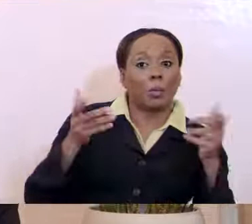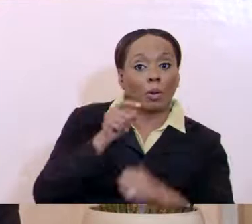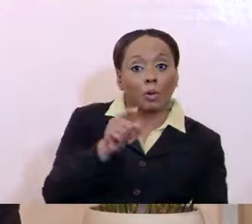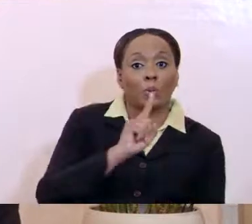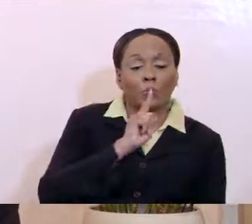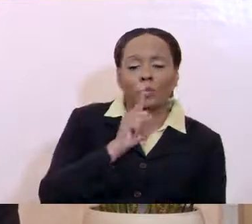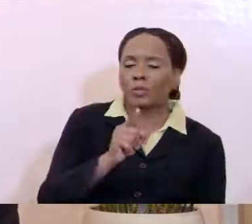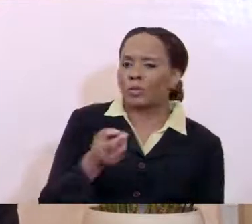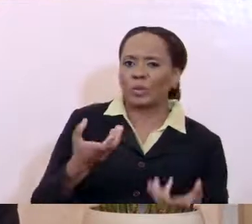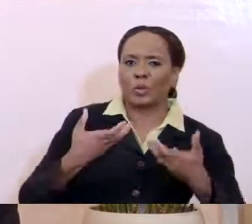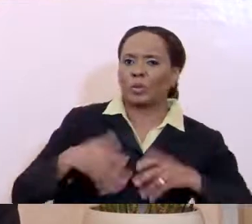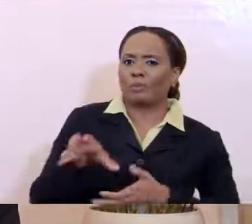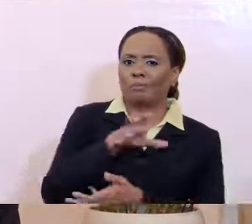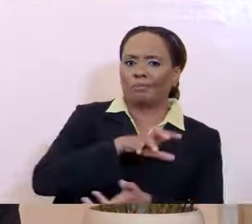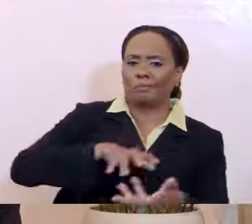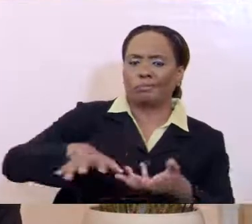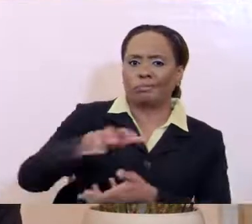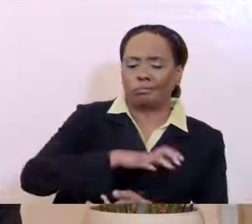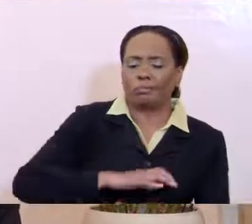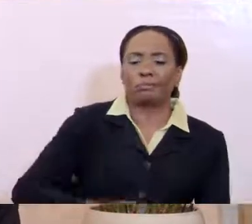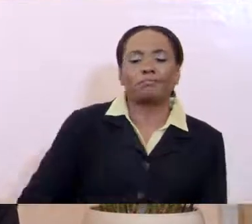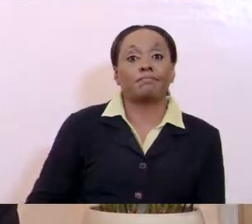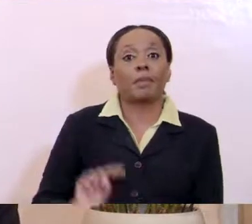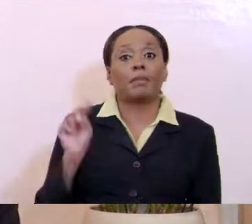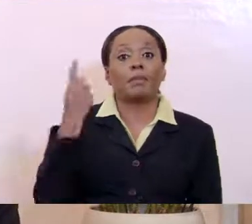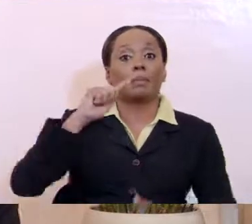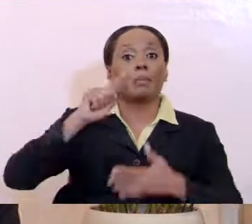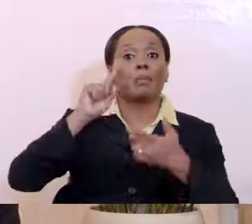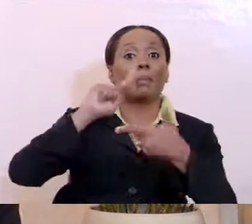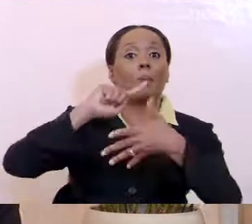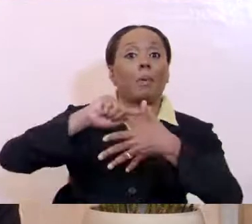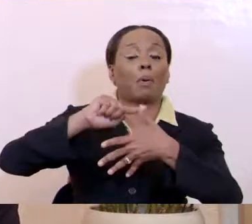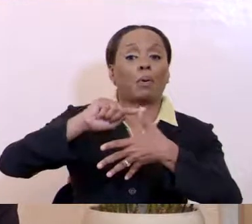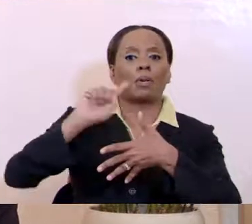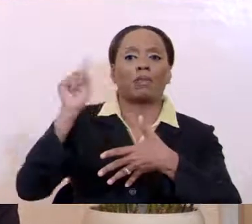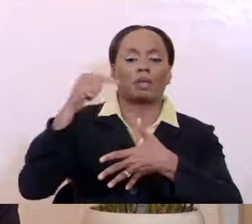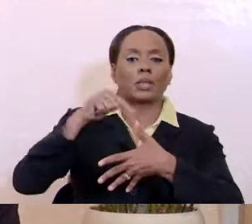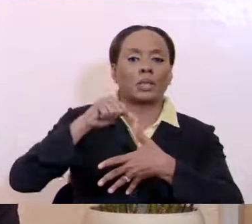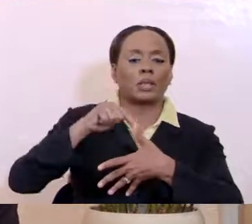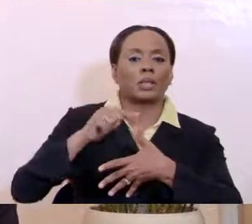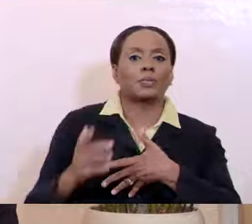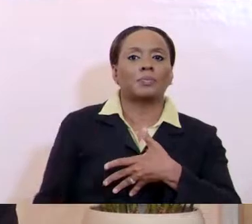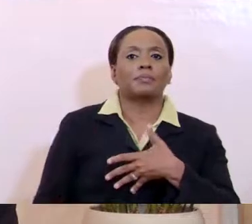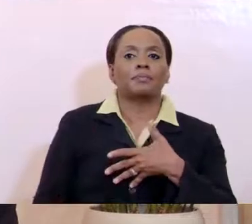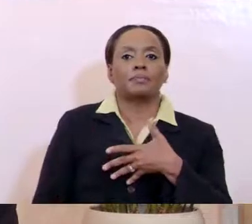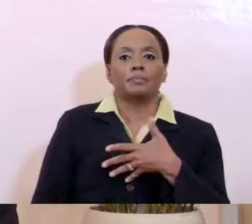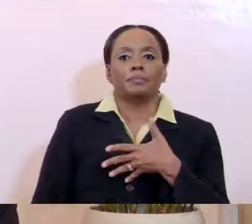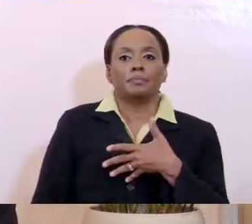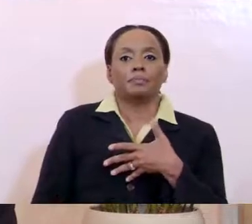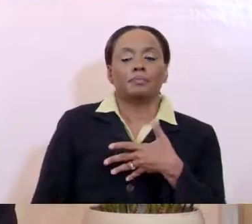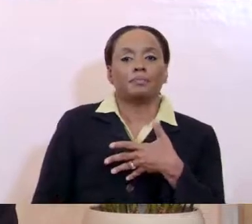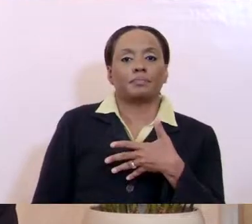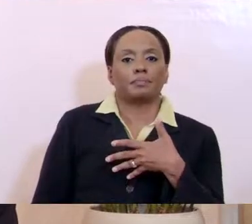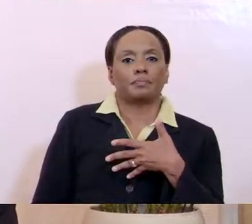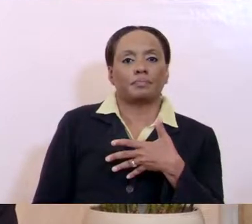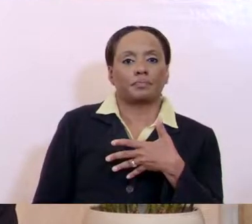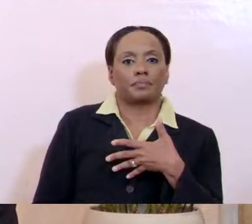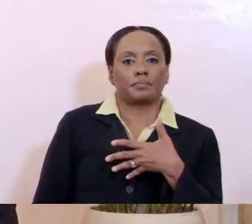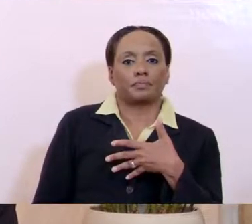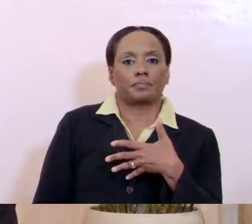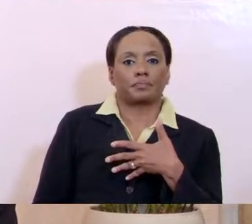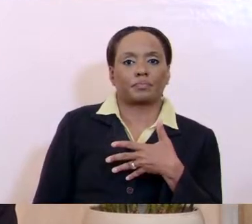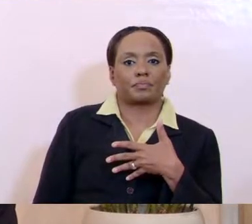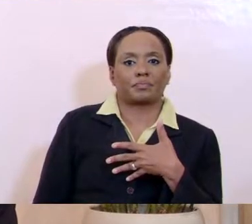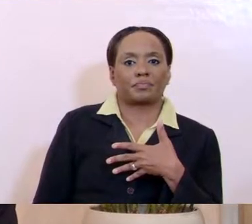no confusion. So the first point I want to make is that the current directive under which we are operating